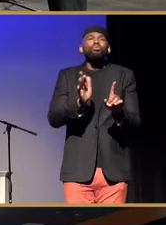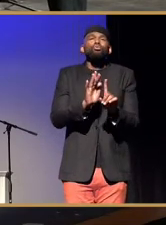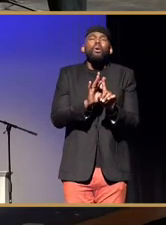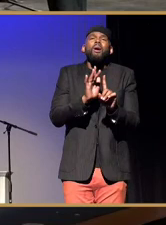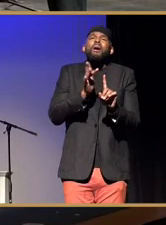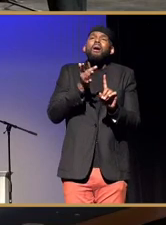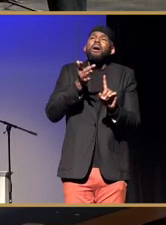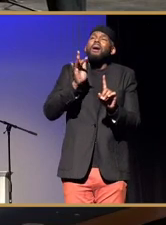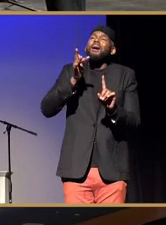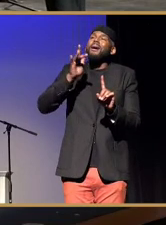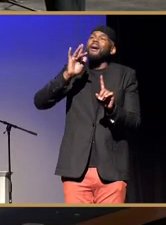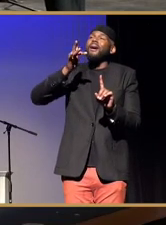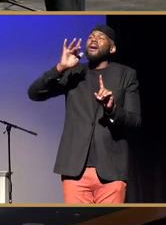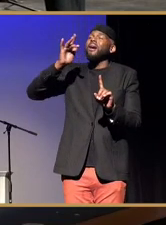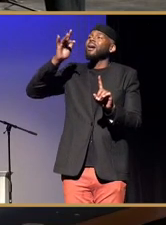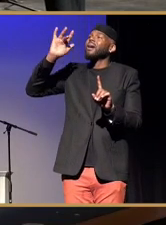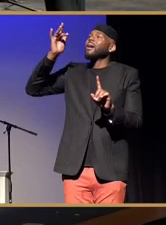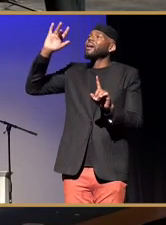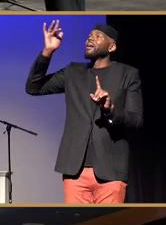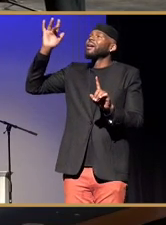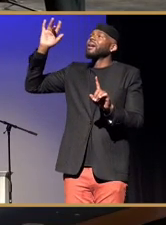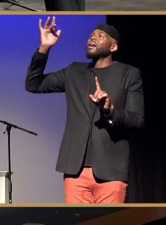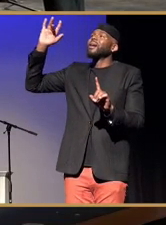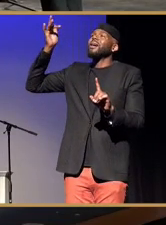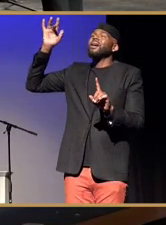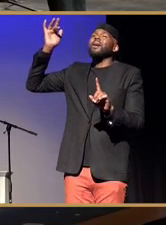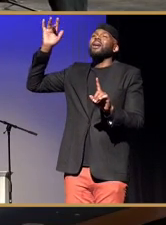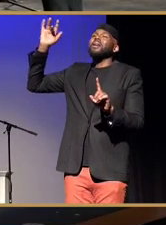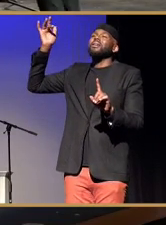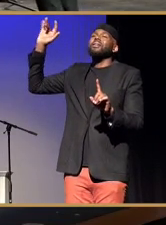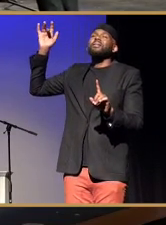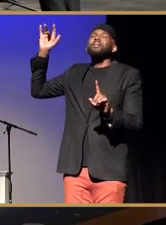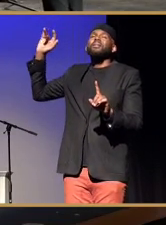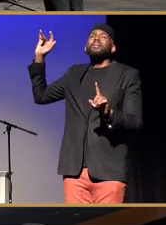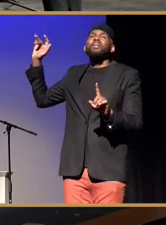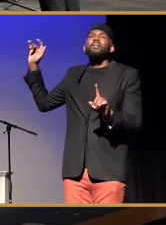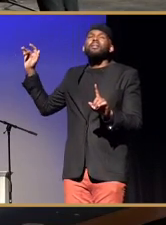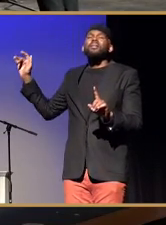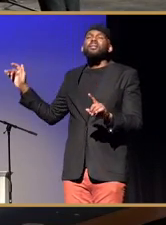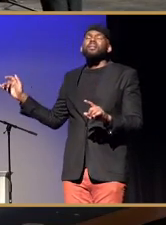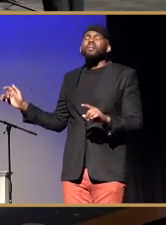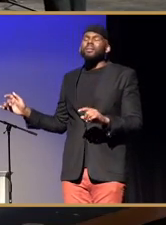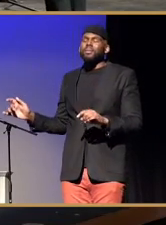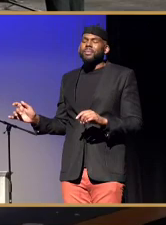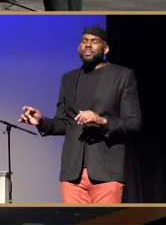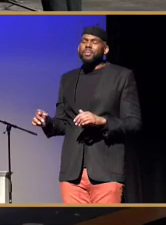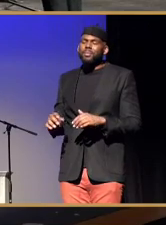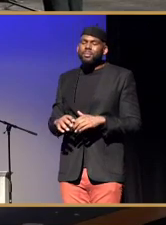Children, I'm gonna let it shine.